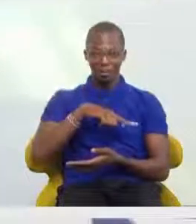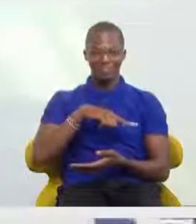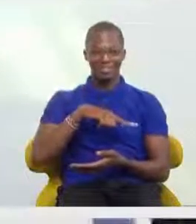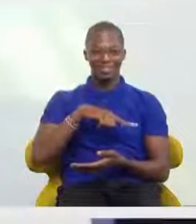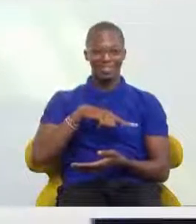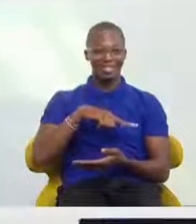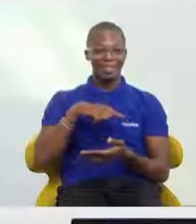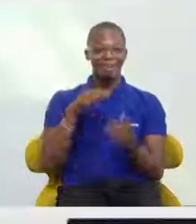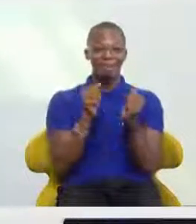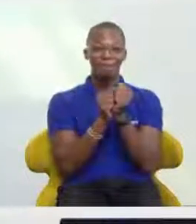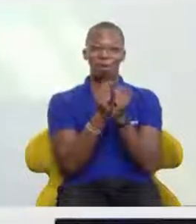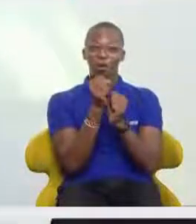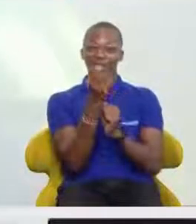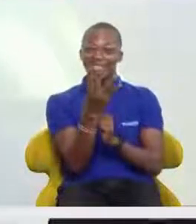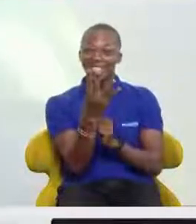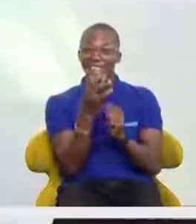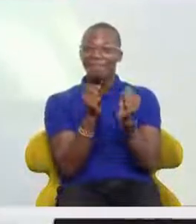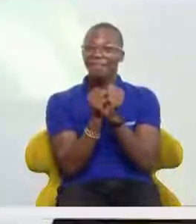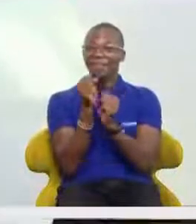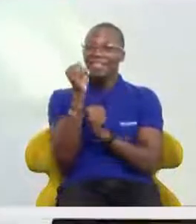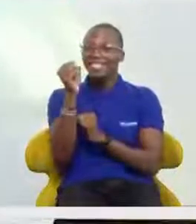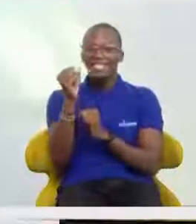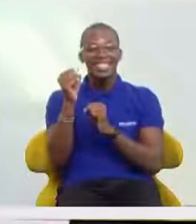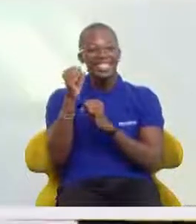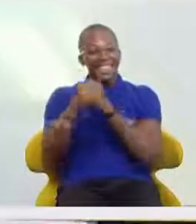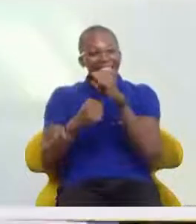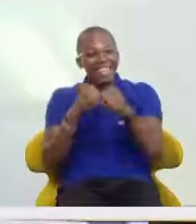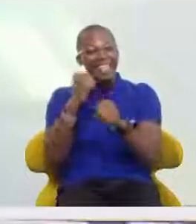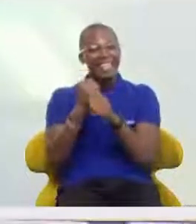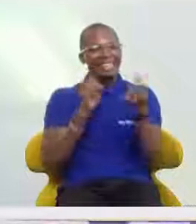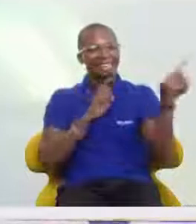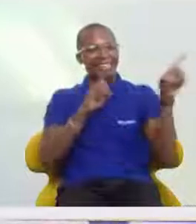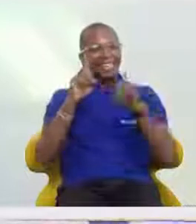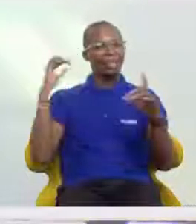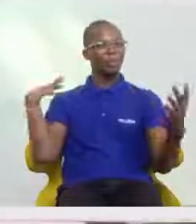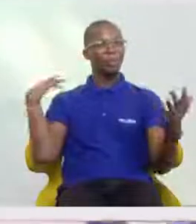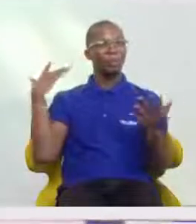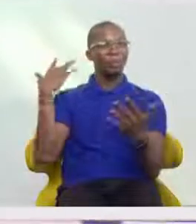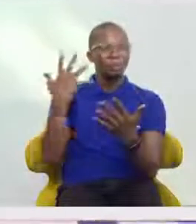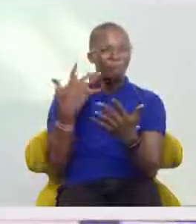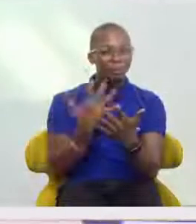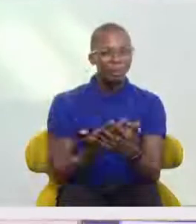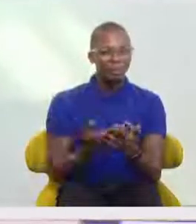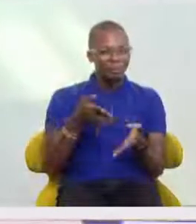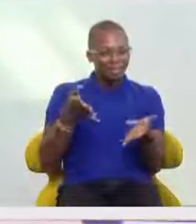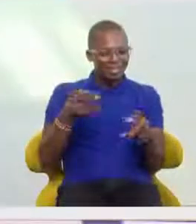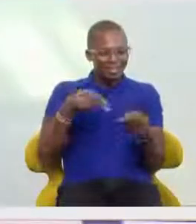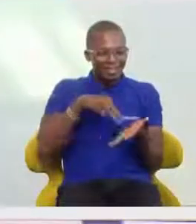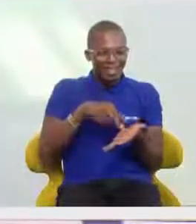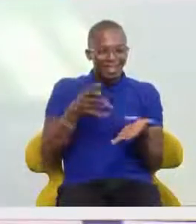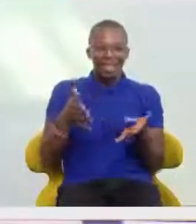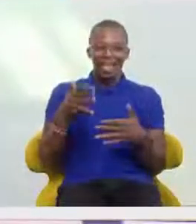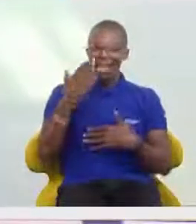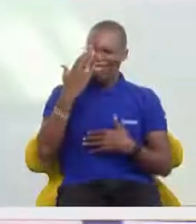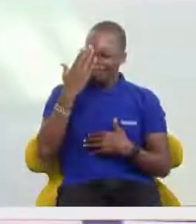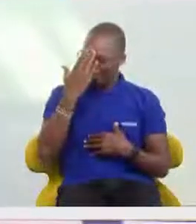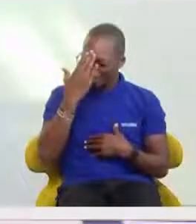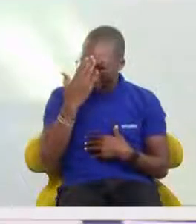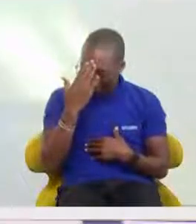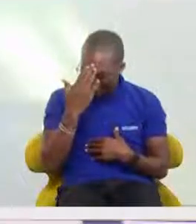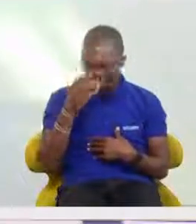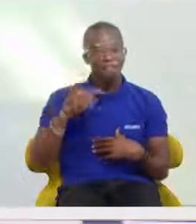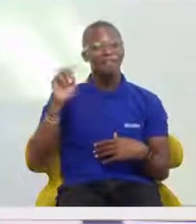a 14, 15-year journey. So to be standing here, I stand here with so much humility. But I have to crack a